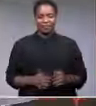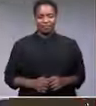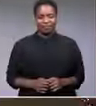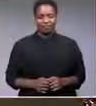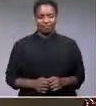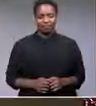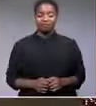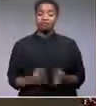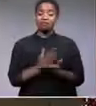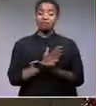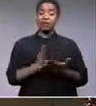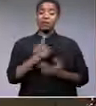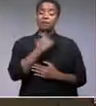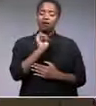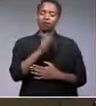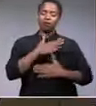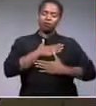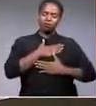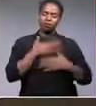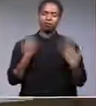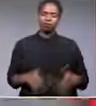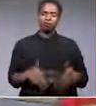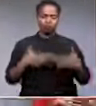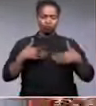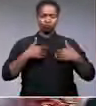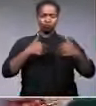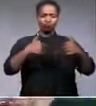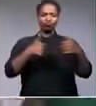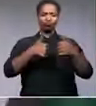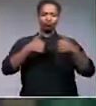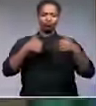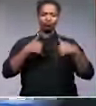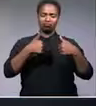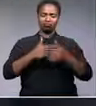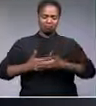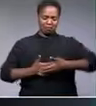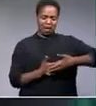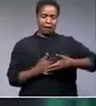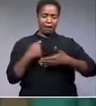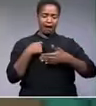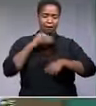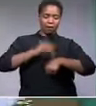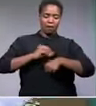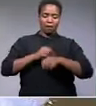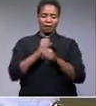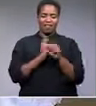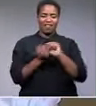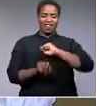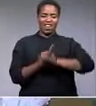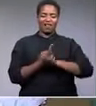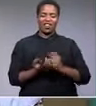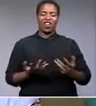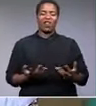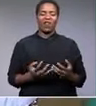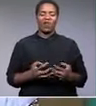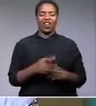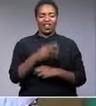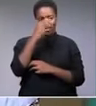Many of them say they're grateful to have delivered healthy and bouncy babies without complications. Tshego